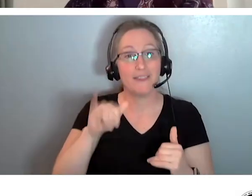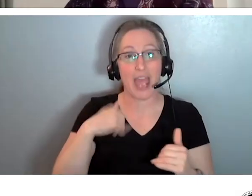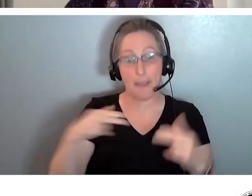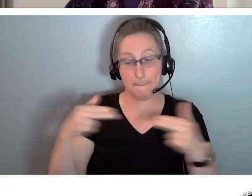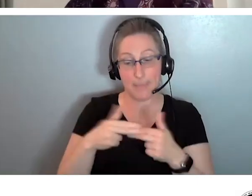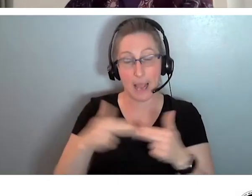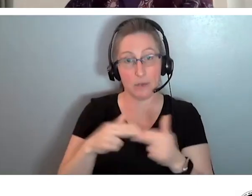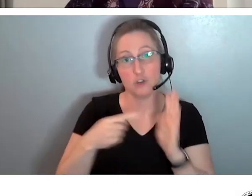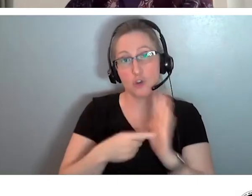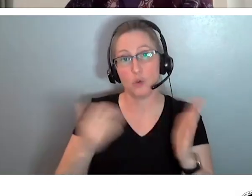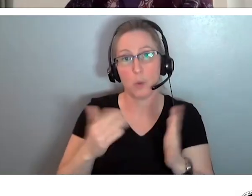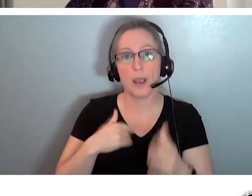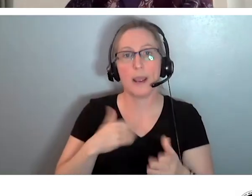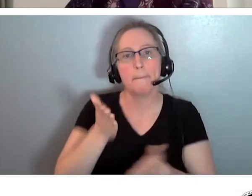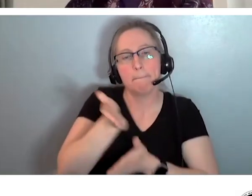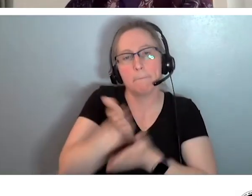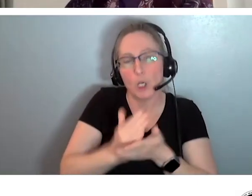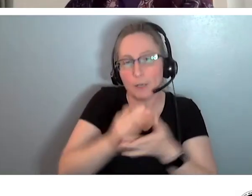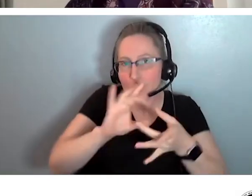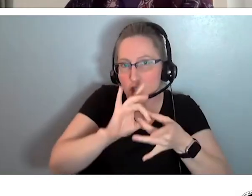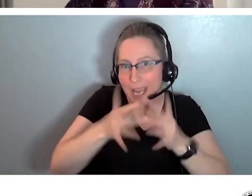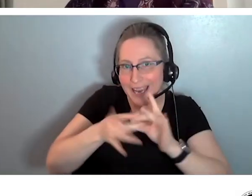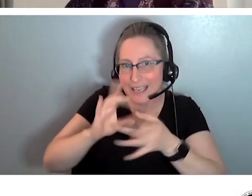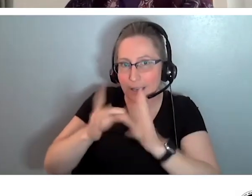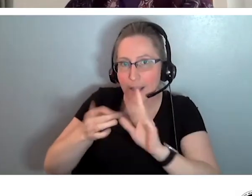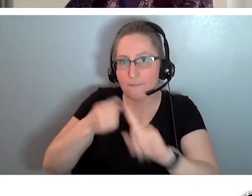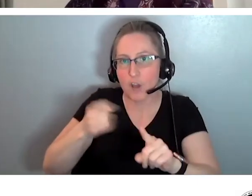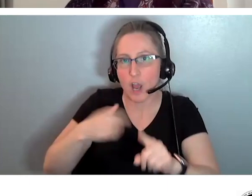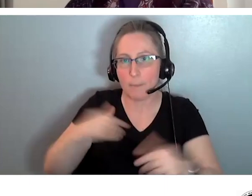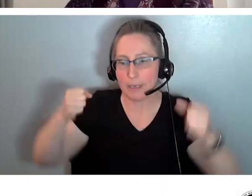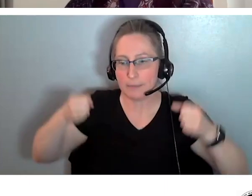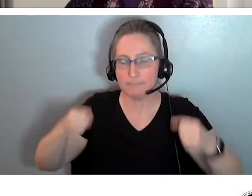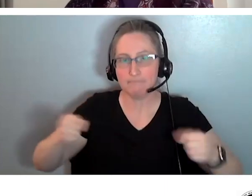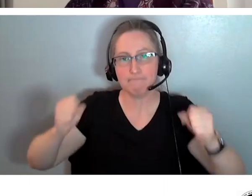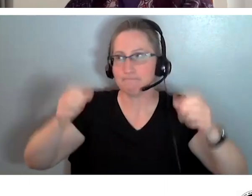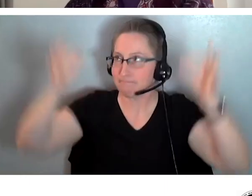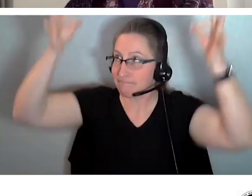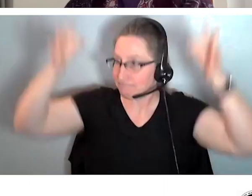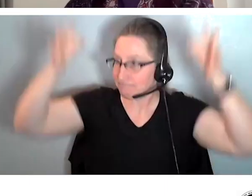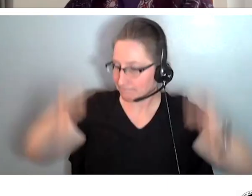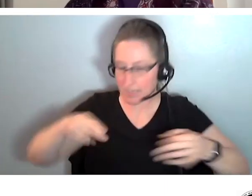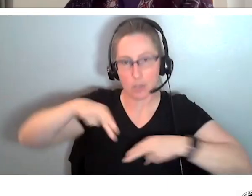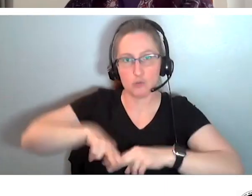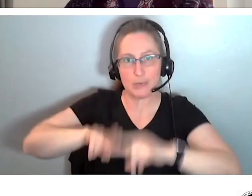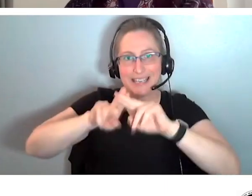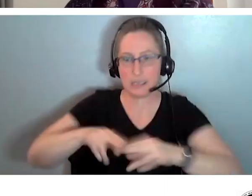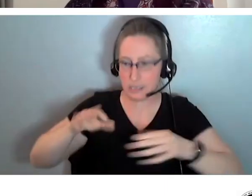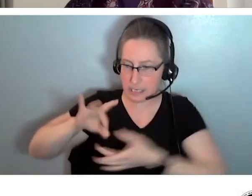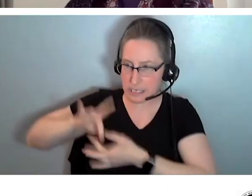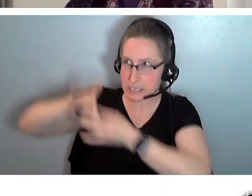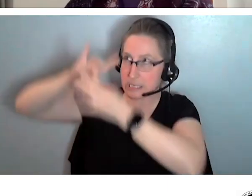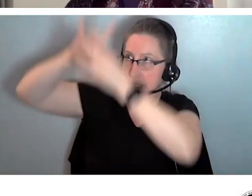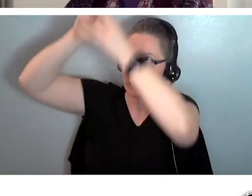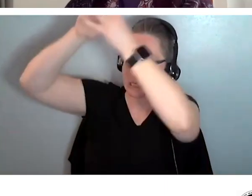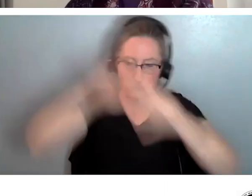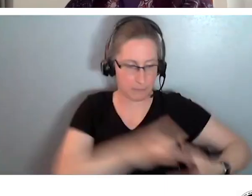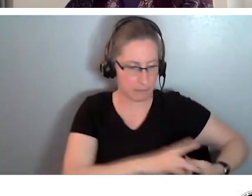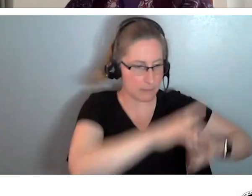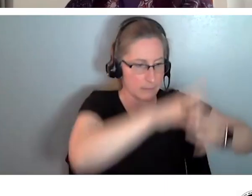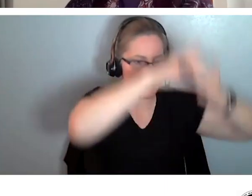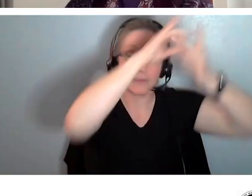The slide shows a piece of chain from a schoolyard swing, but its label